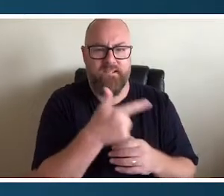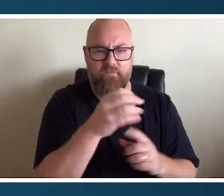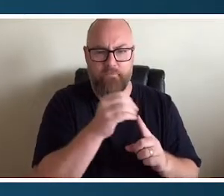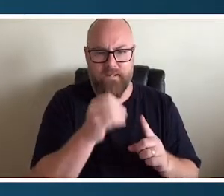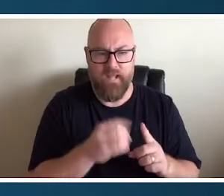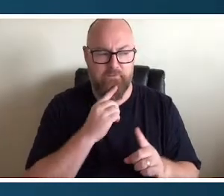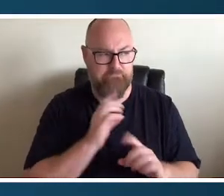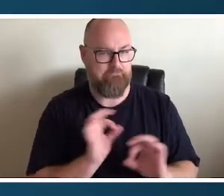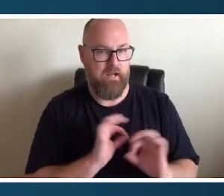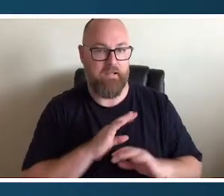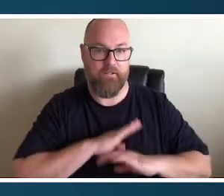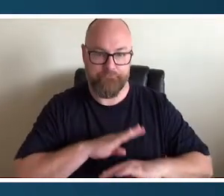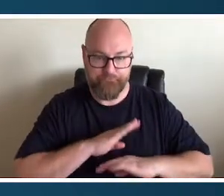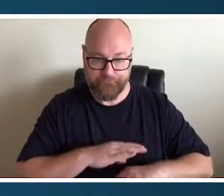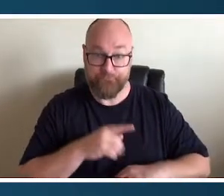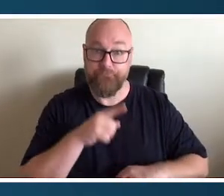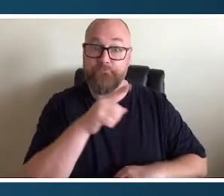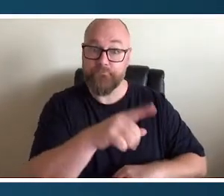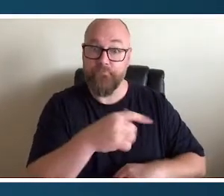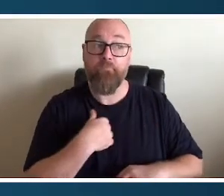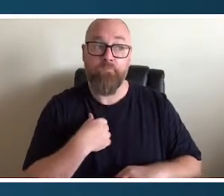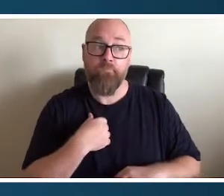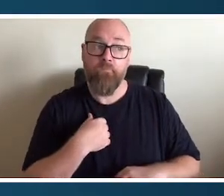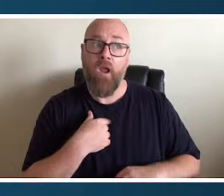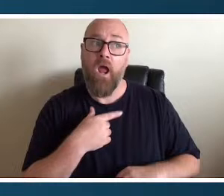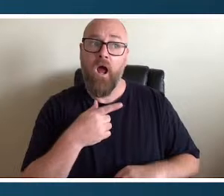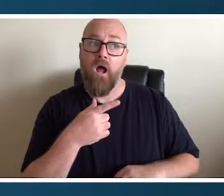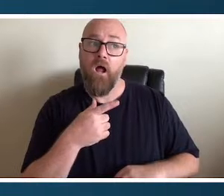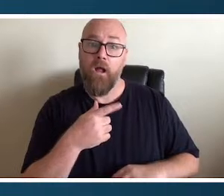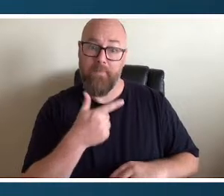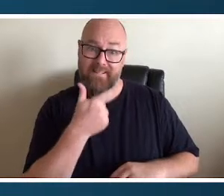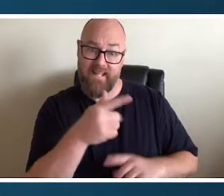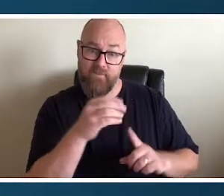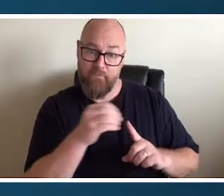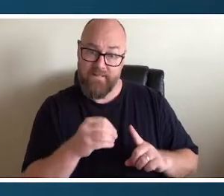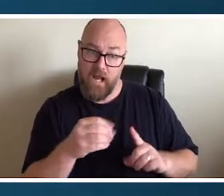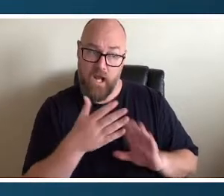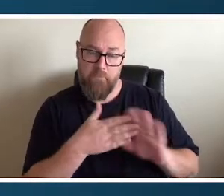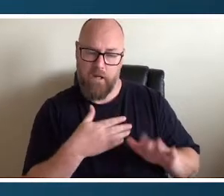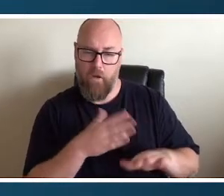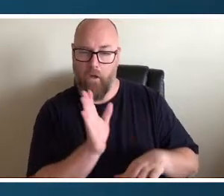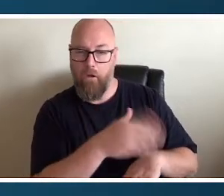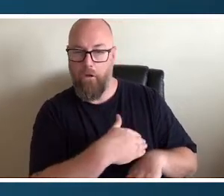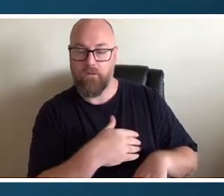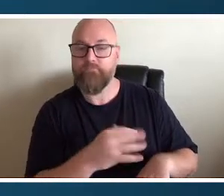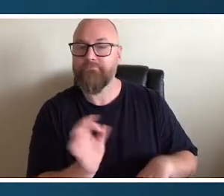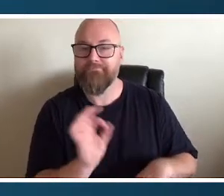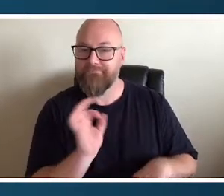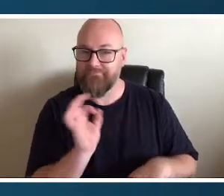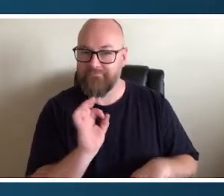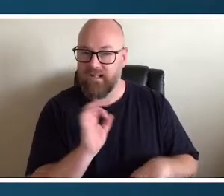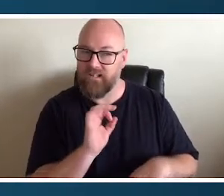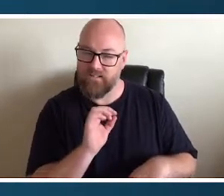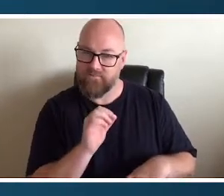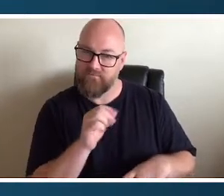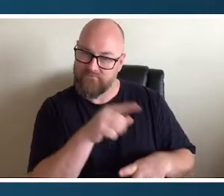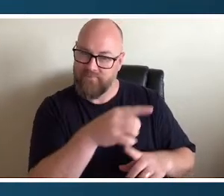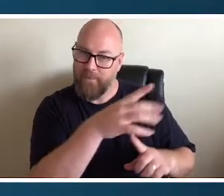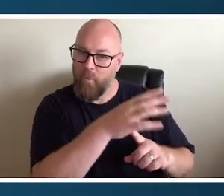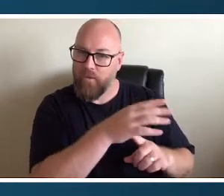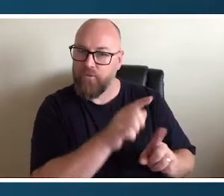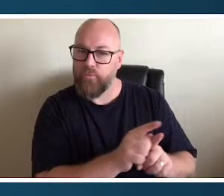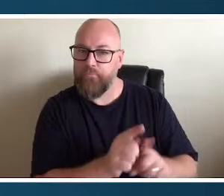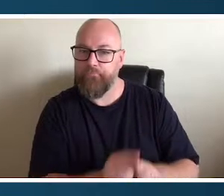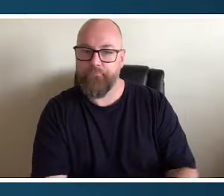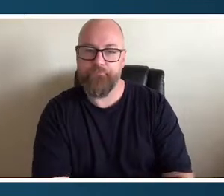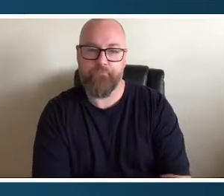However, we should acknowledge that we should not ignore or dismiss the concern and the complaints from this 7%. When we